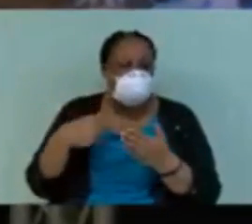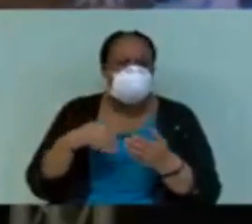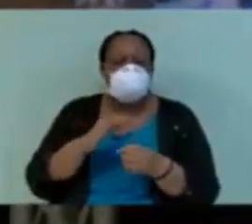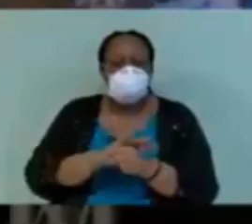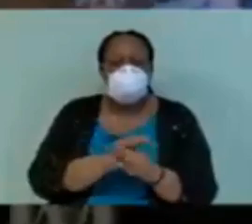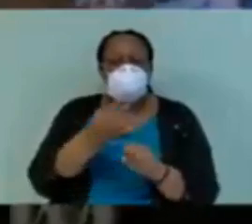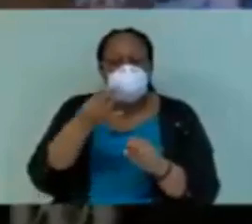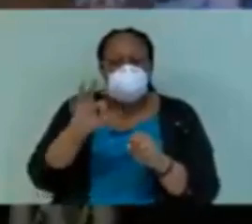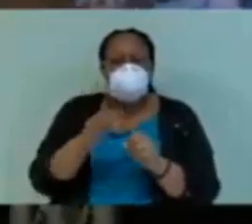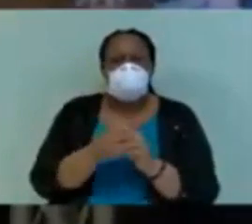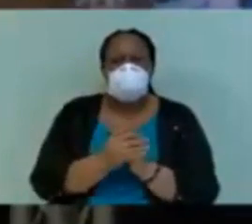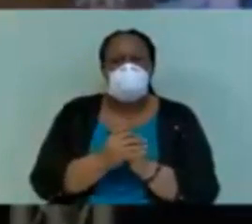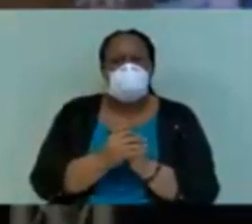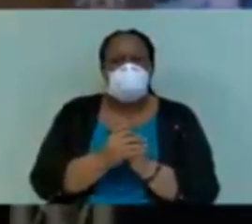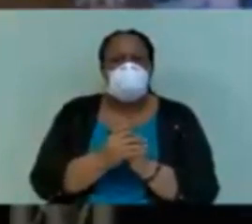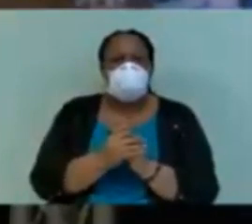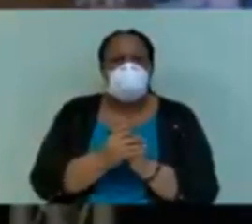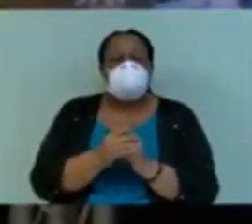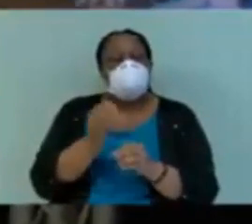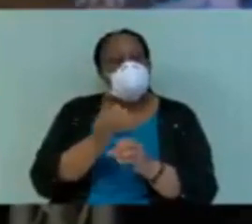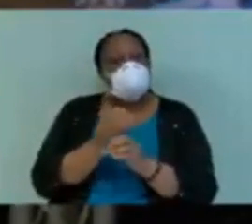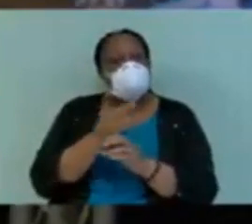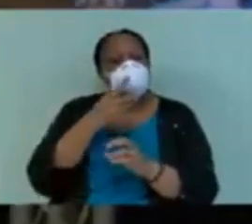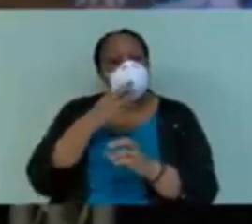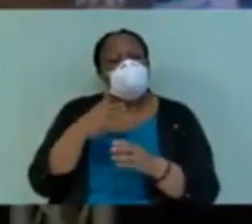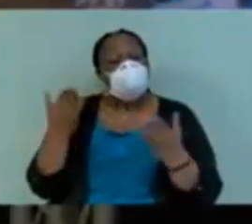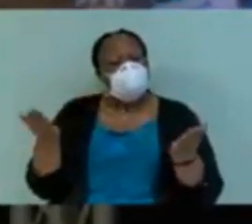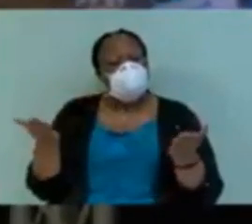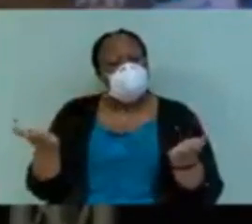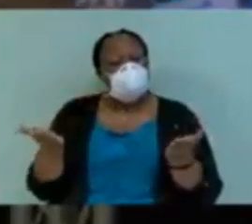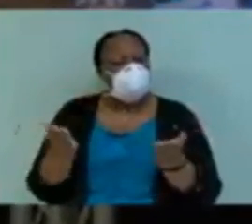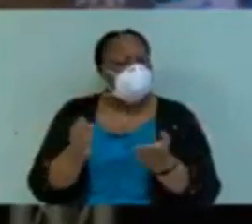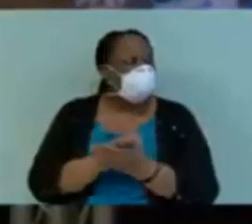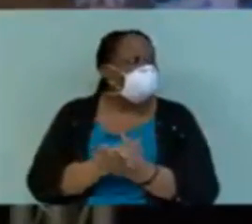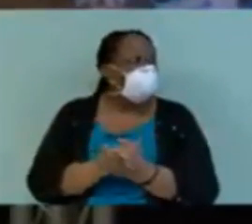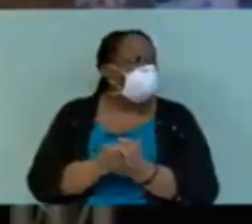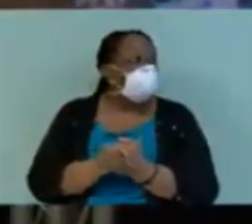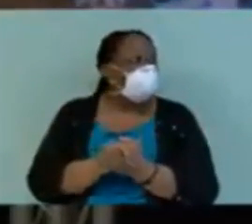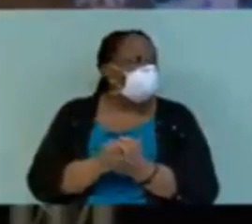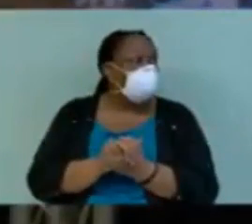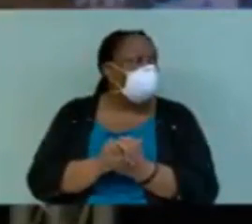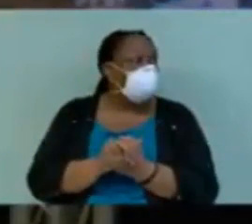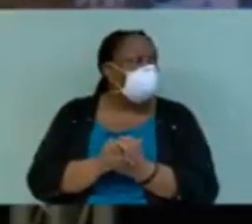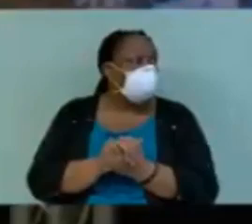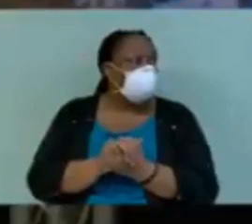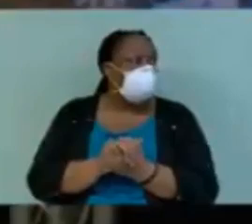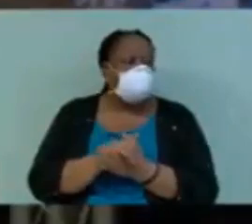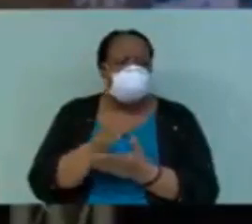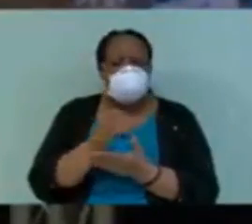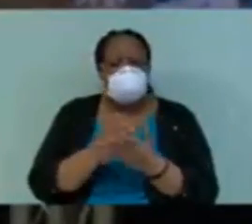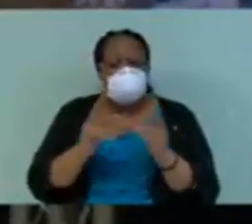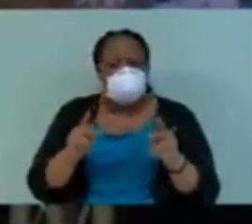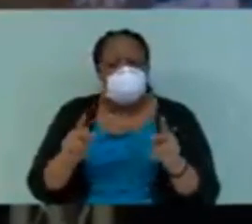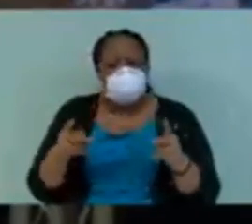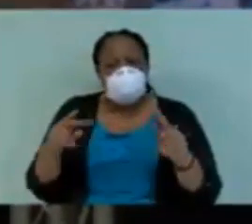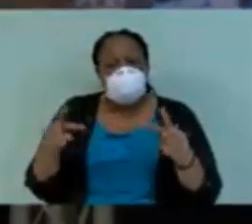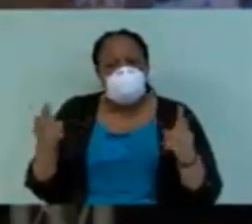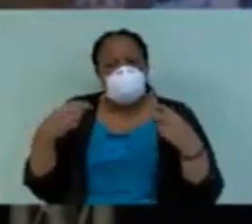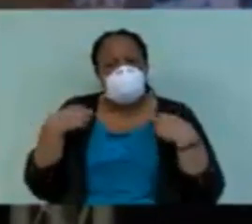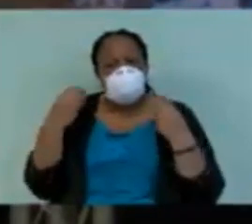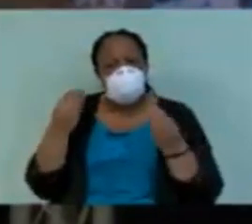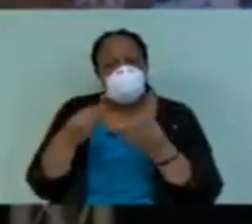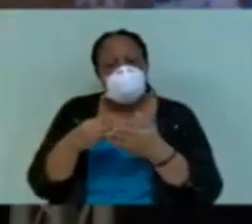Good afternoon, everyone. We would appreciate that most people would have perhaps purchased a vehicle while the economy